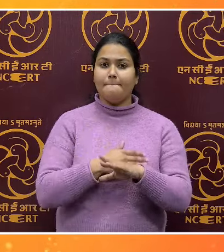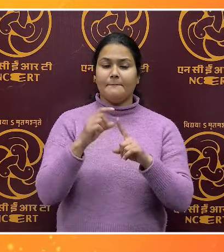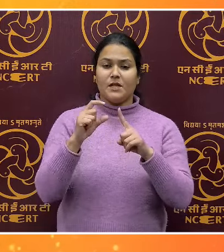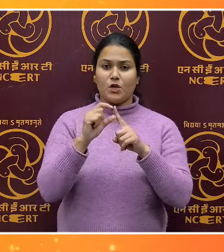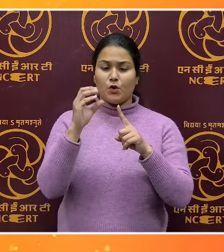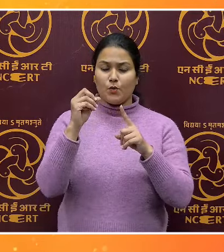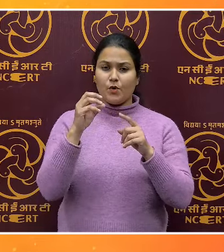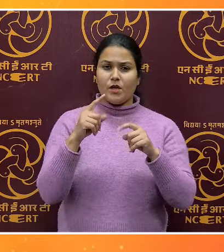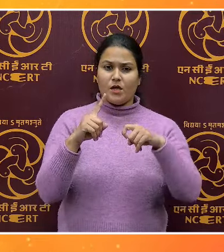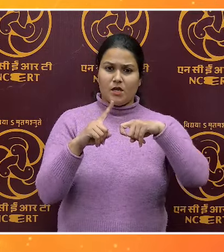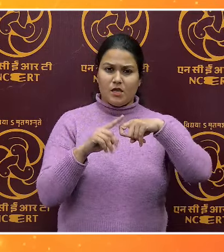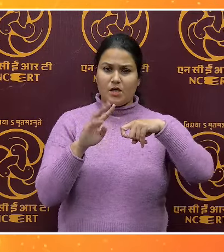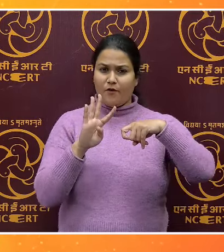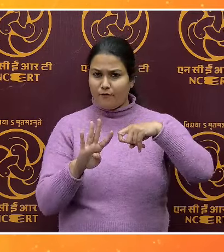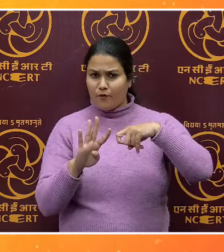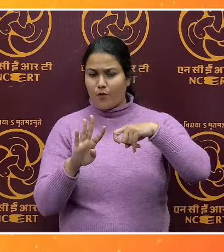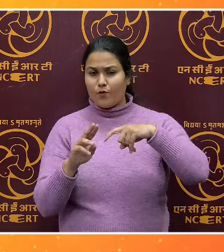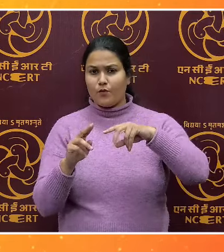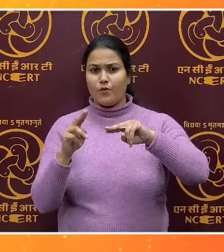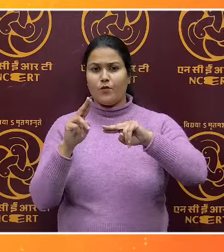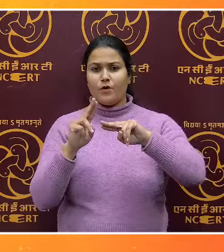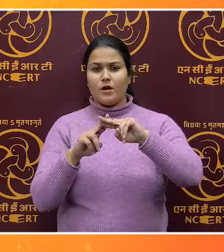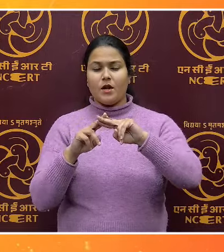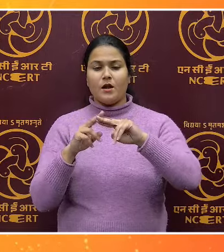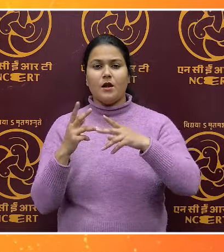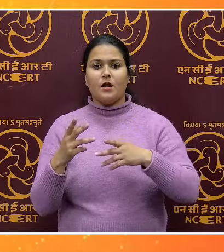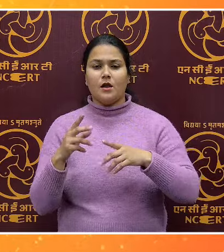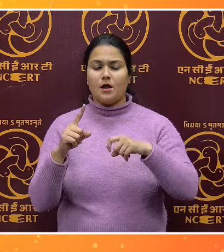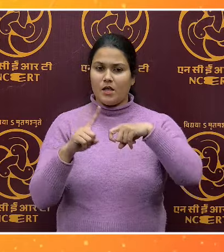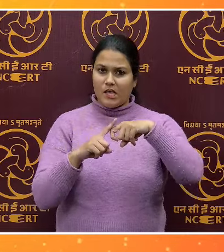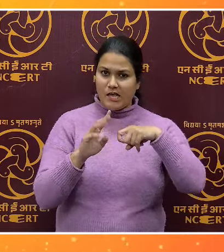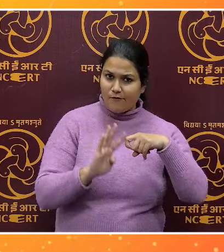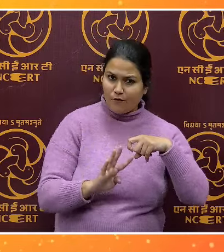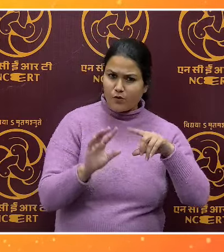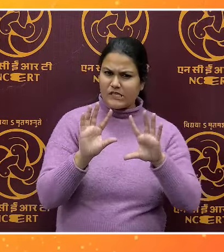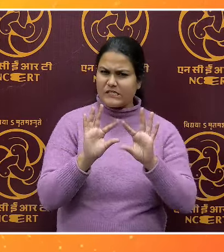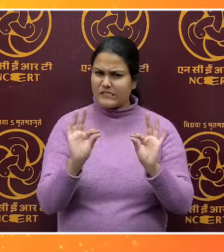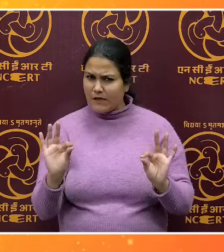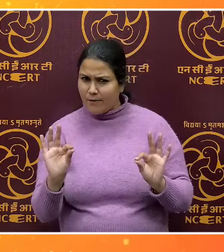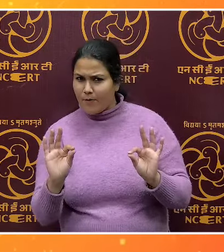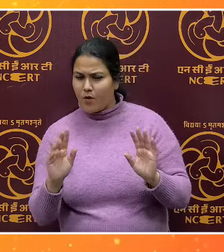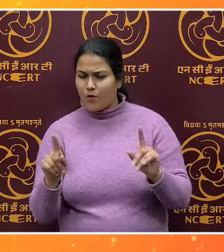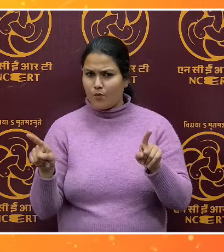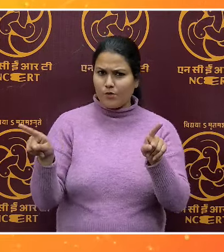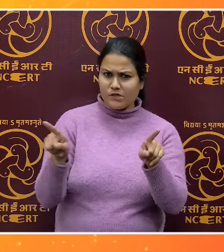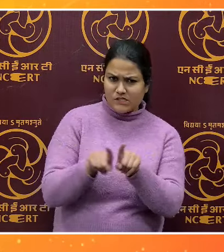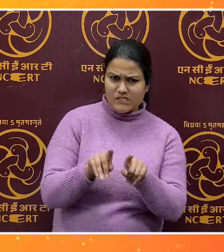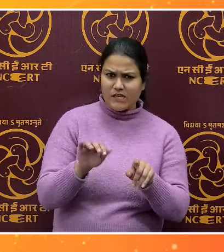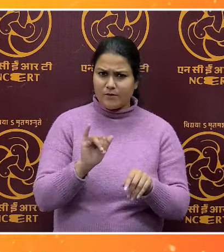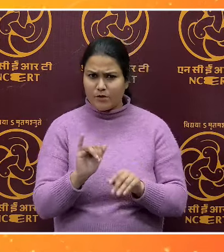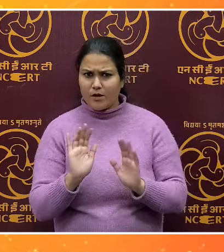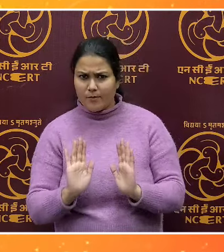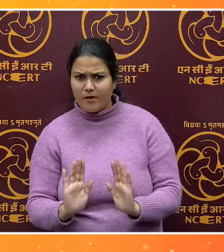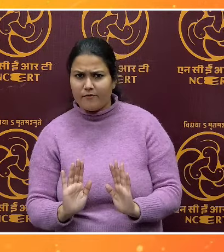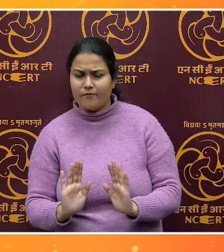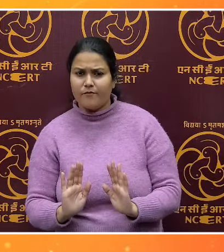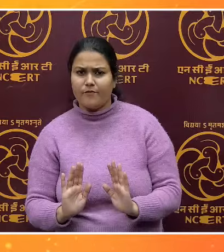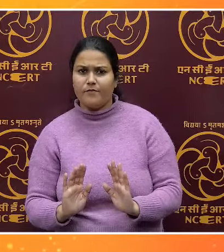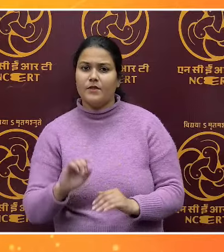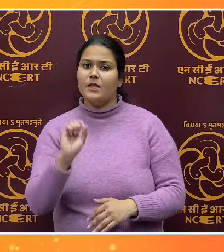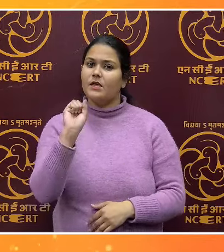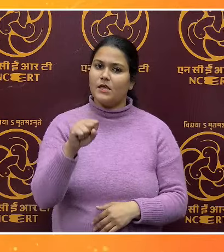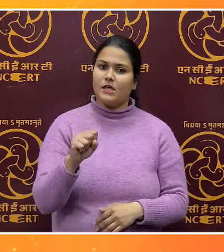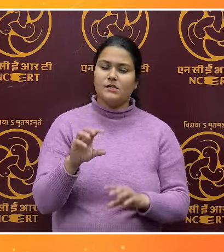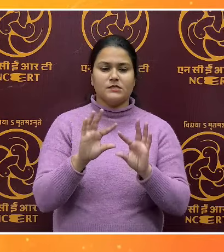as simple ion or counter ion. Yeah. So, are these the same terms? Yeah,